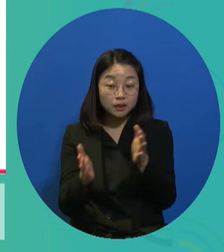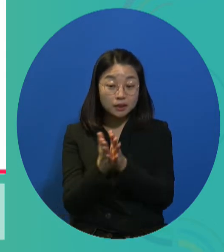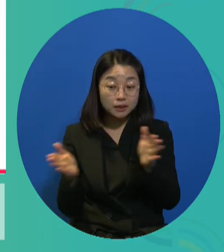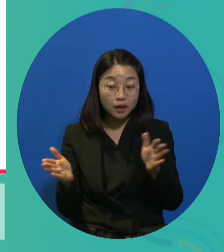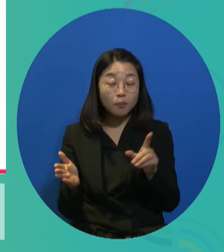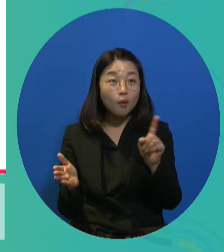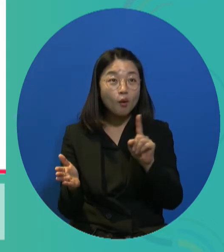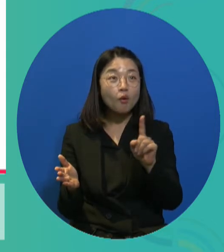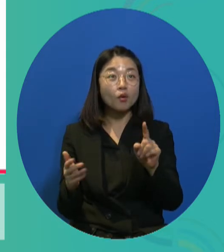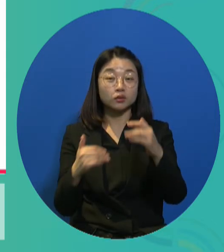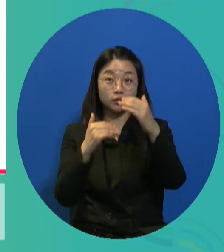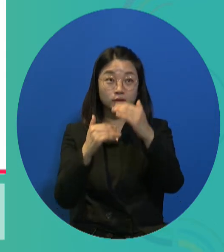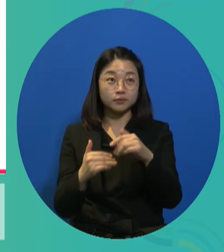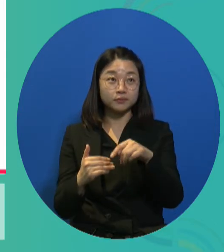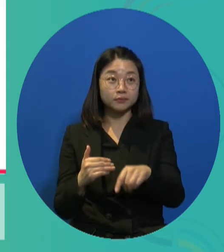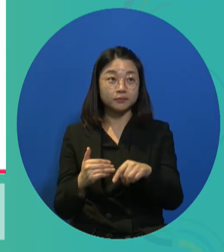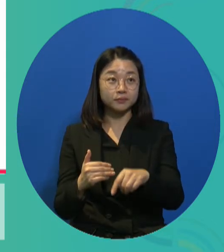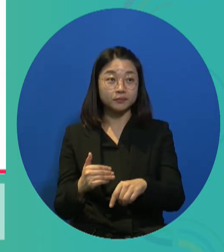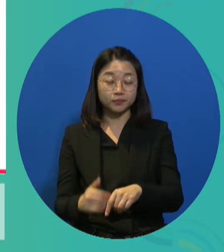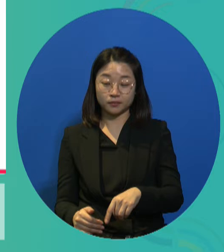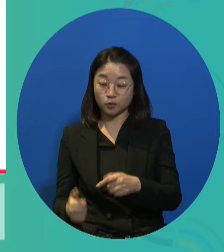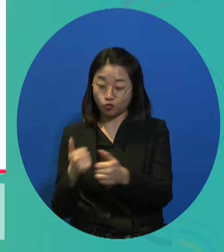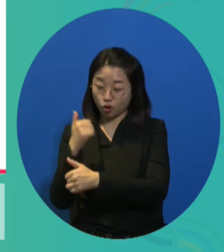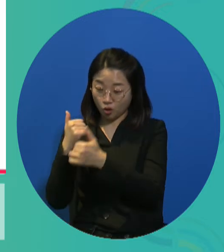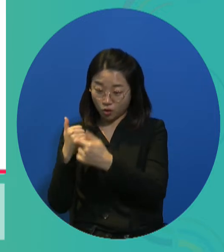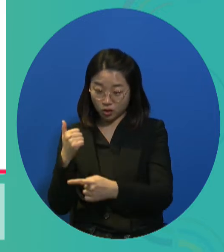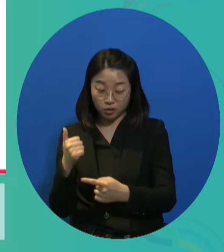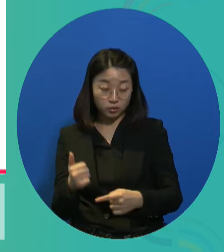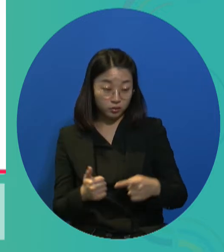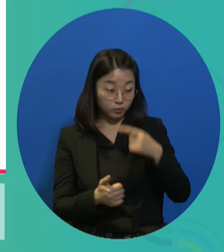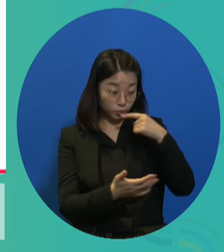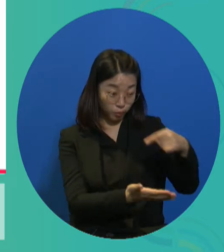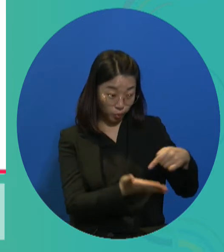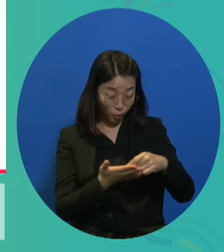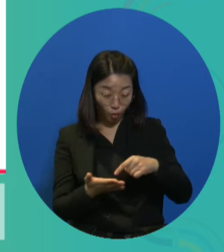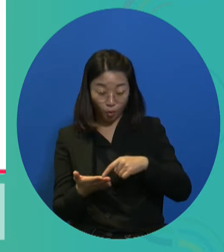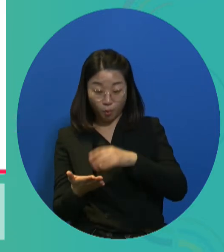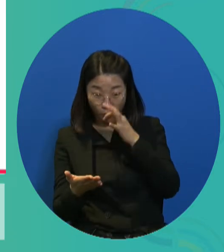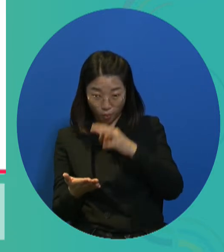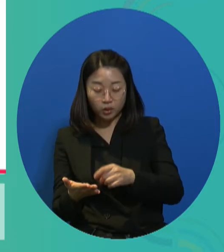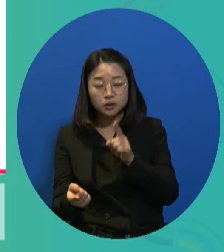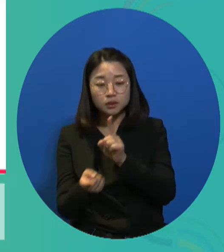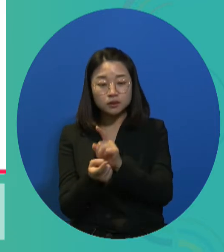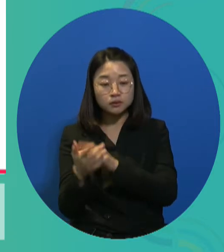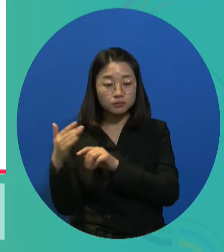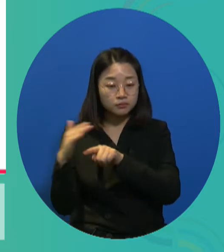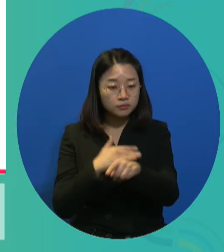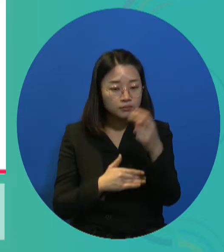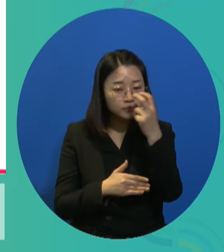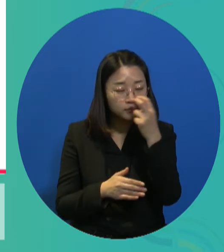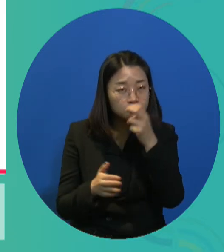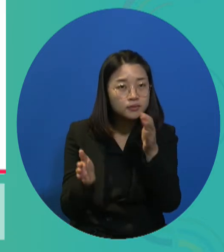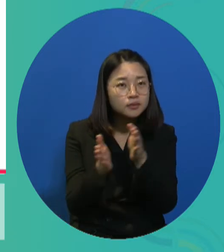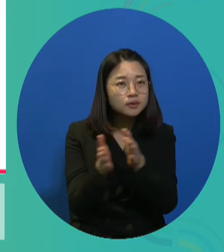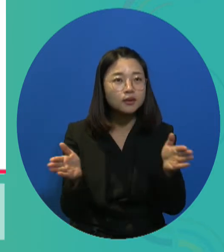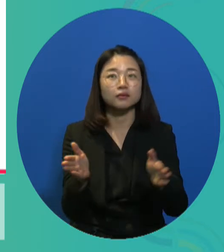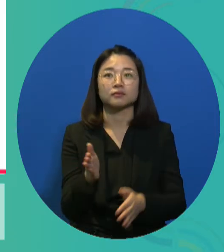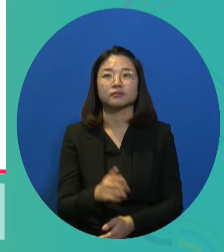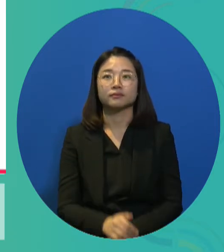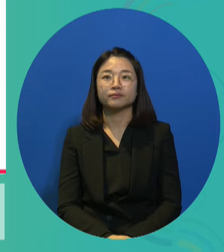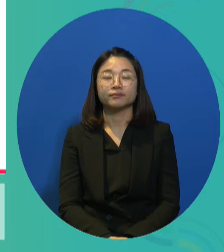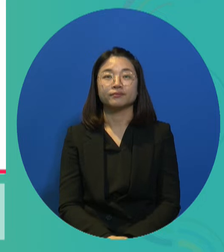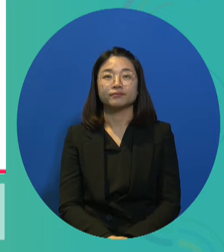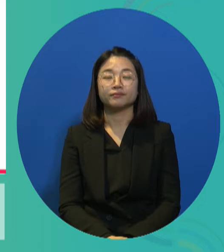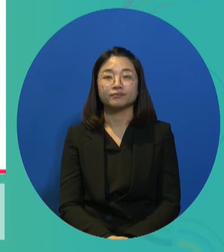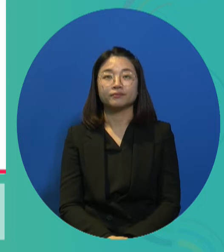is the process of the committee-initiated inquiry. So there is obtaining of information, and inquiry will be